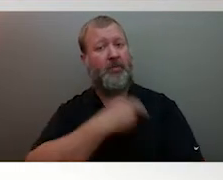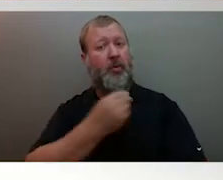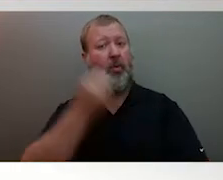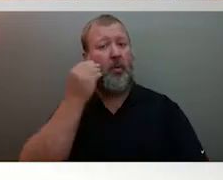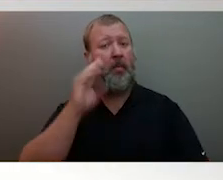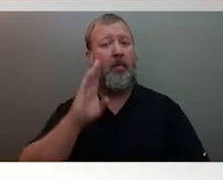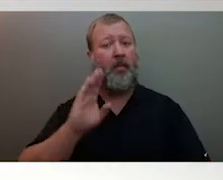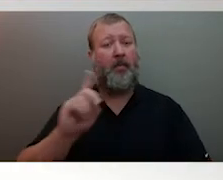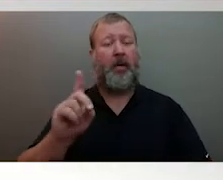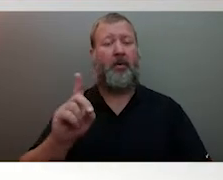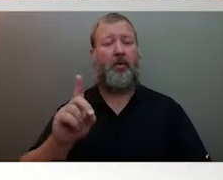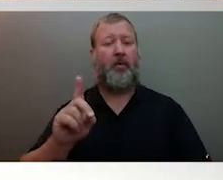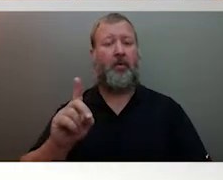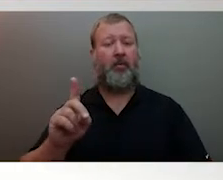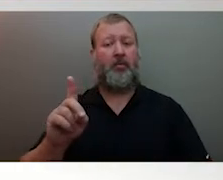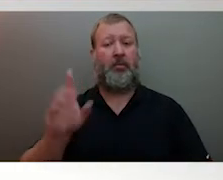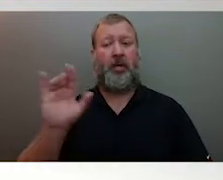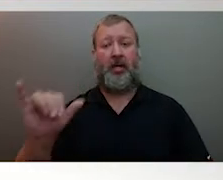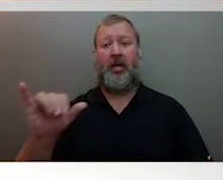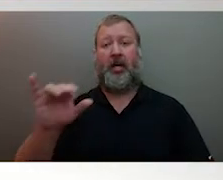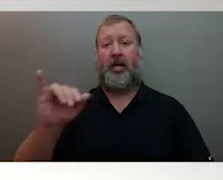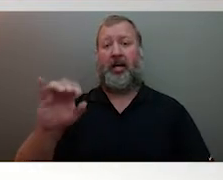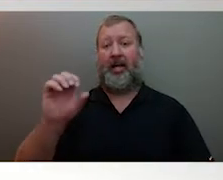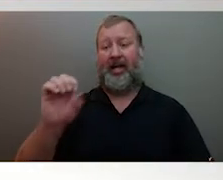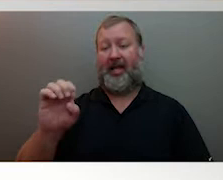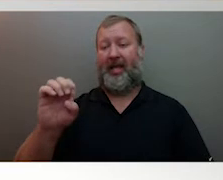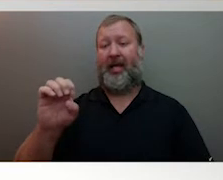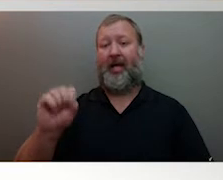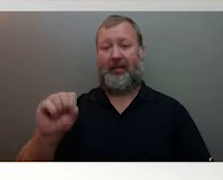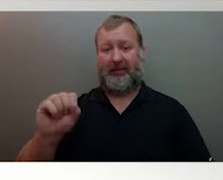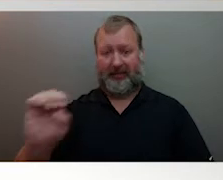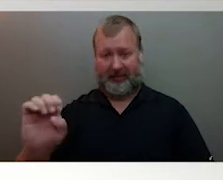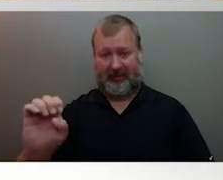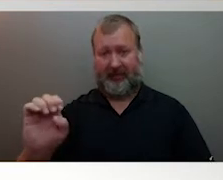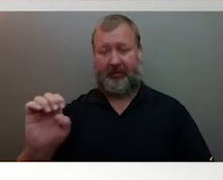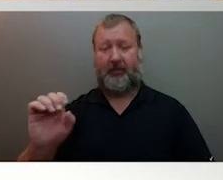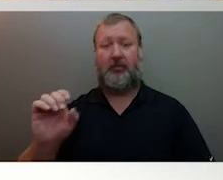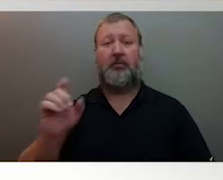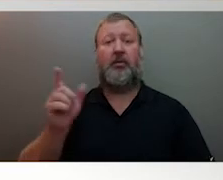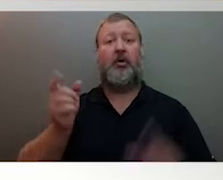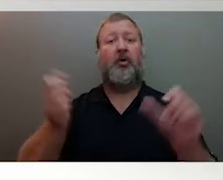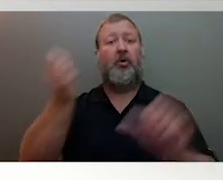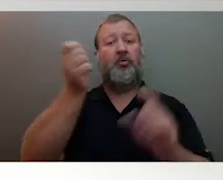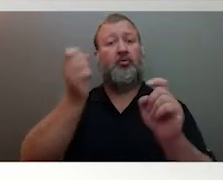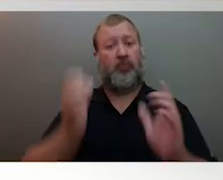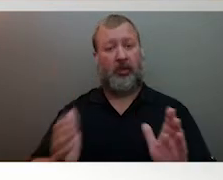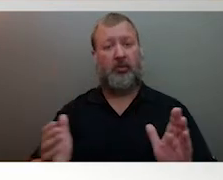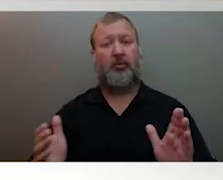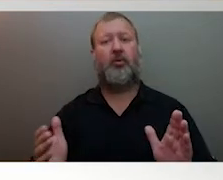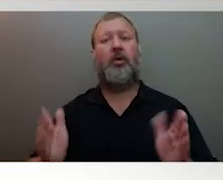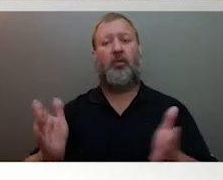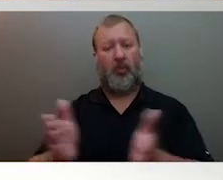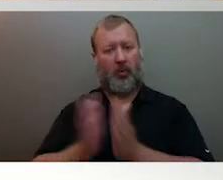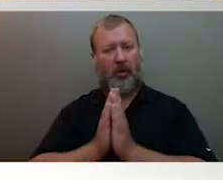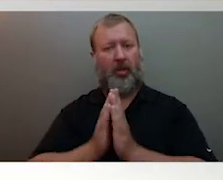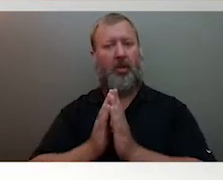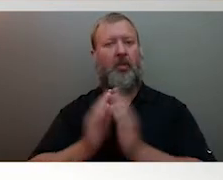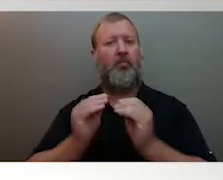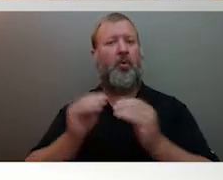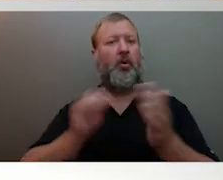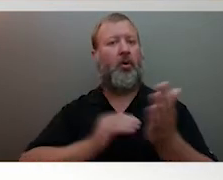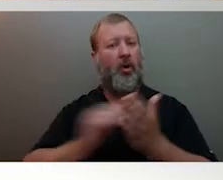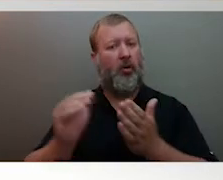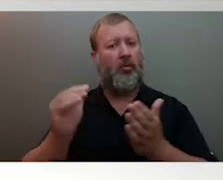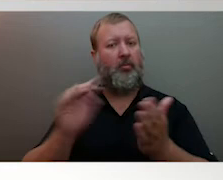homebound. The administrator for the ESE director, the administrator or the ESE director can request a more frequent